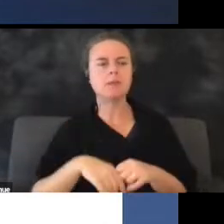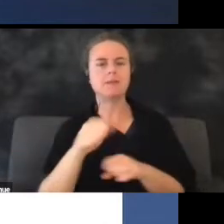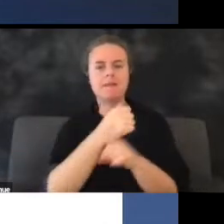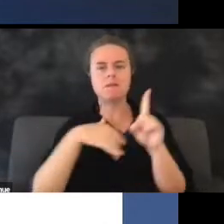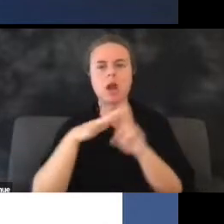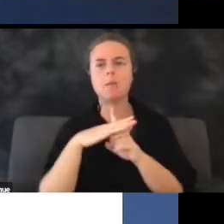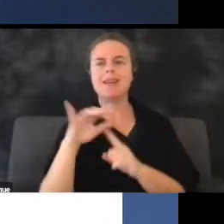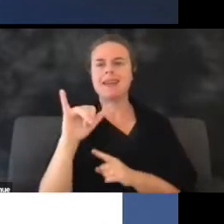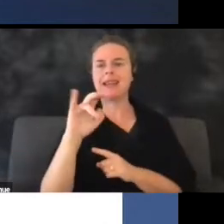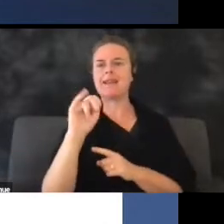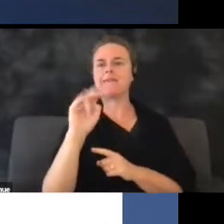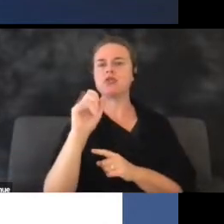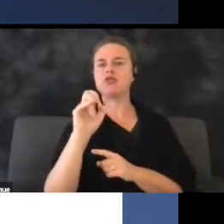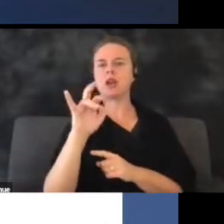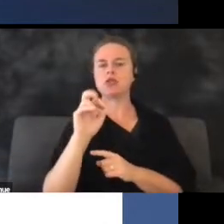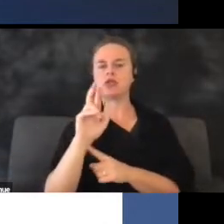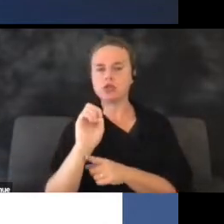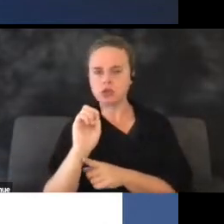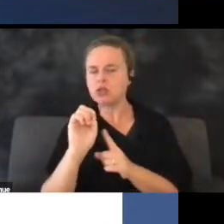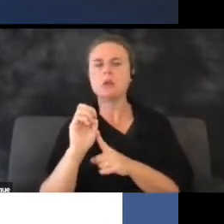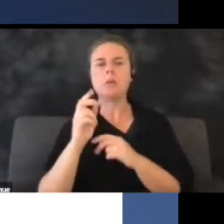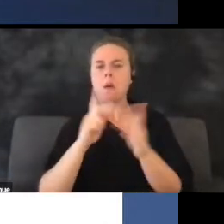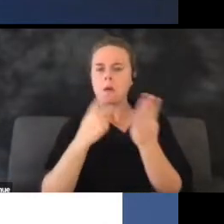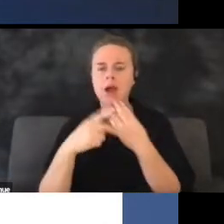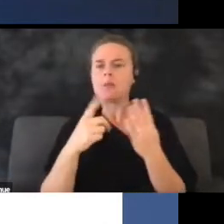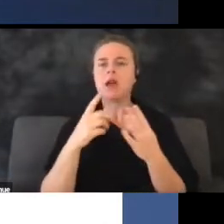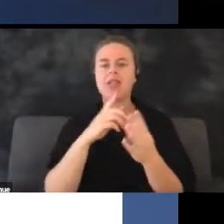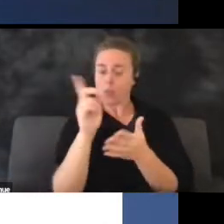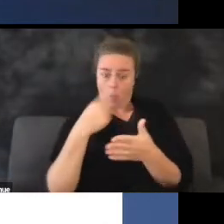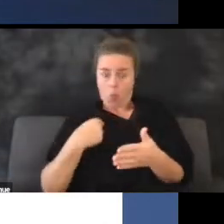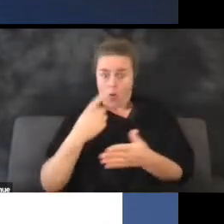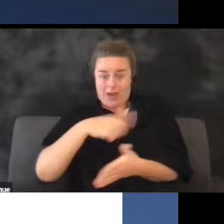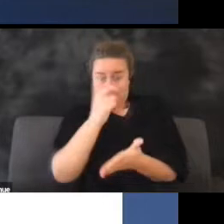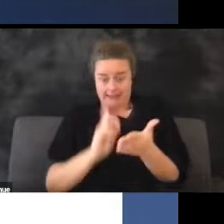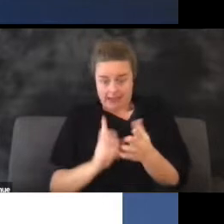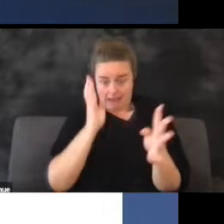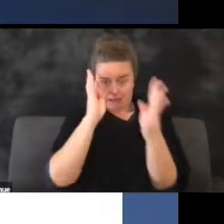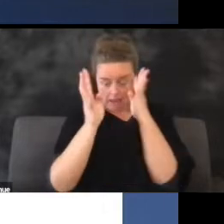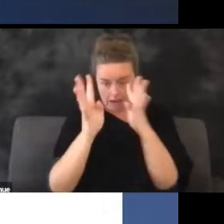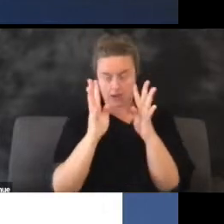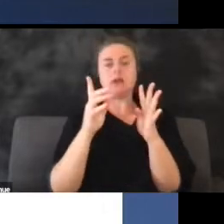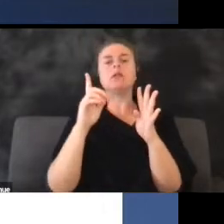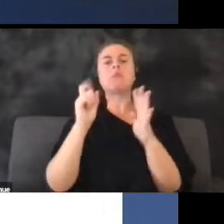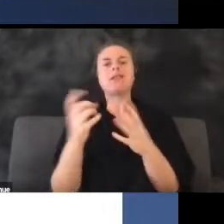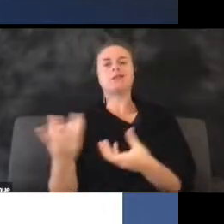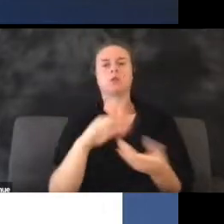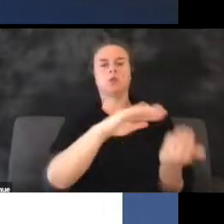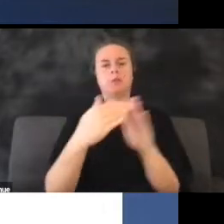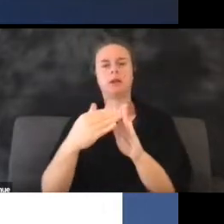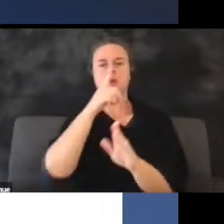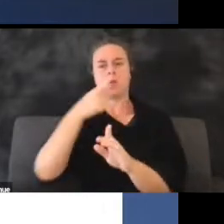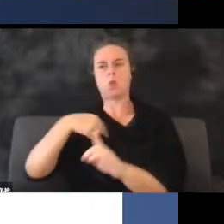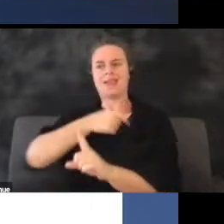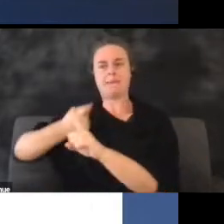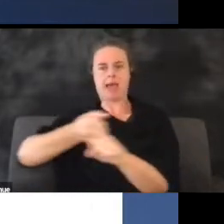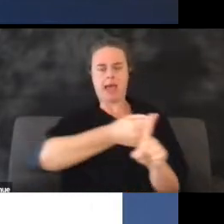design need to be designed with the people who are impacted and who are most impacted by the